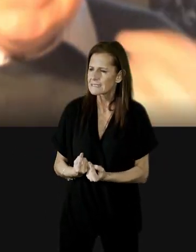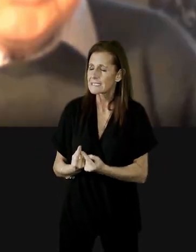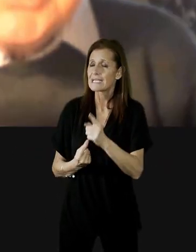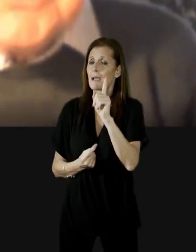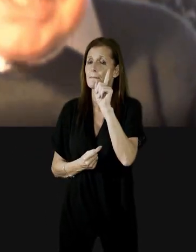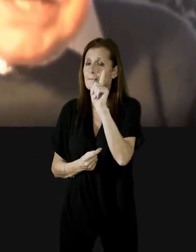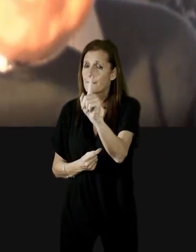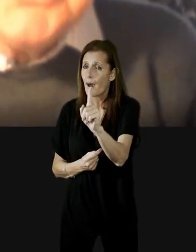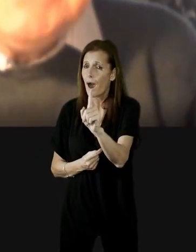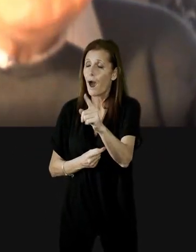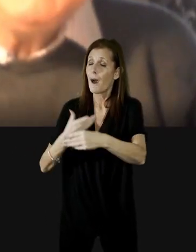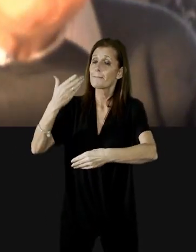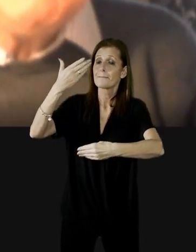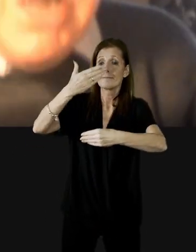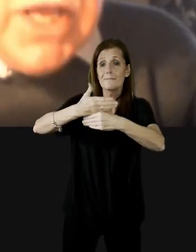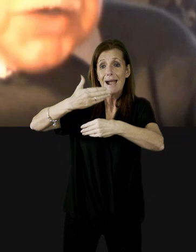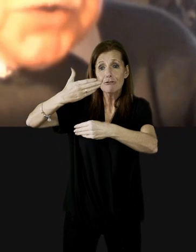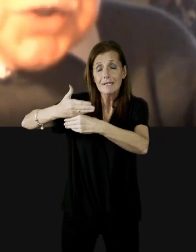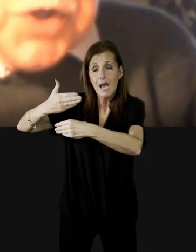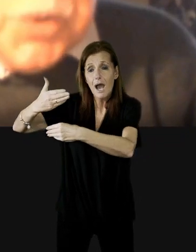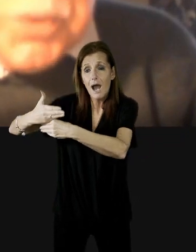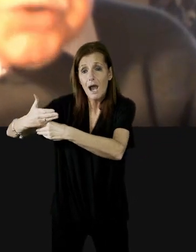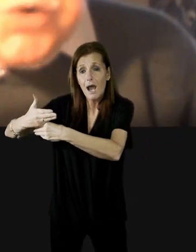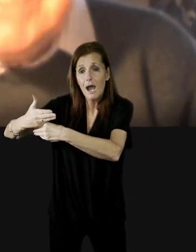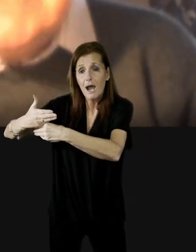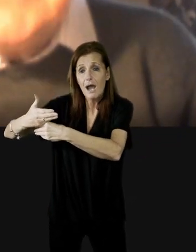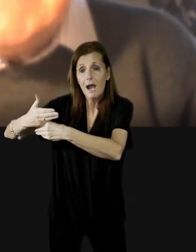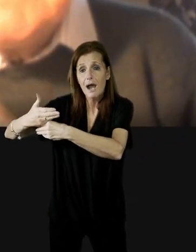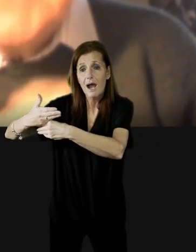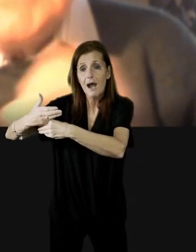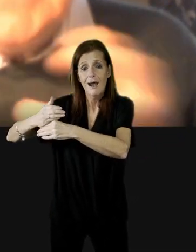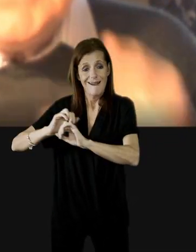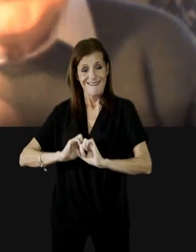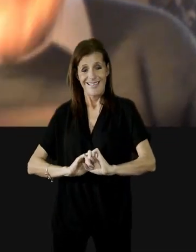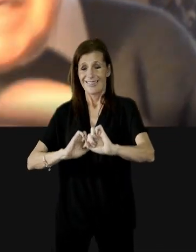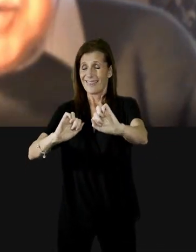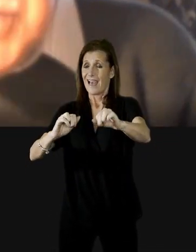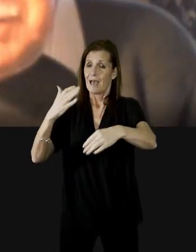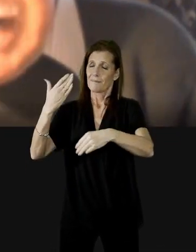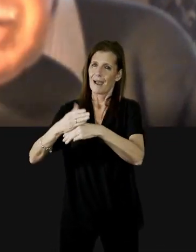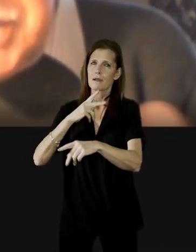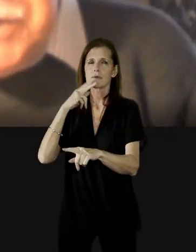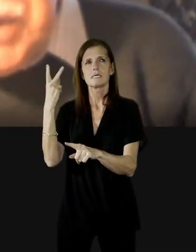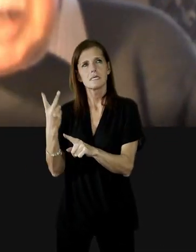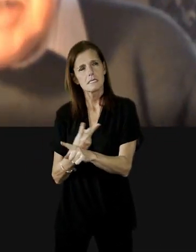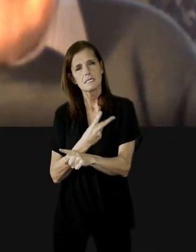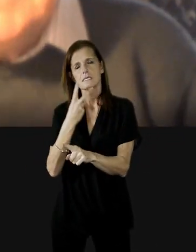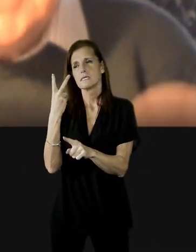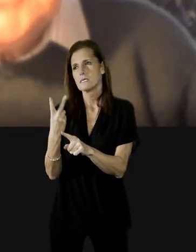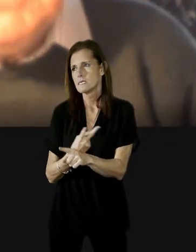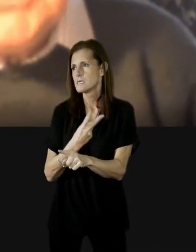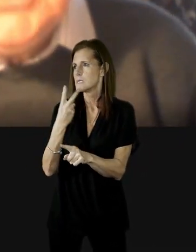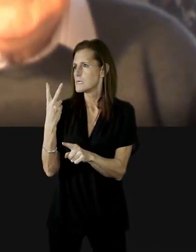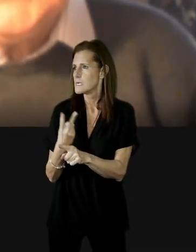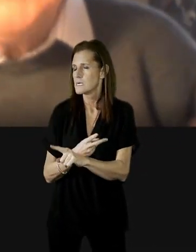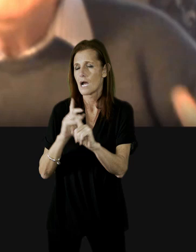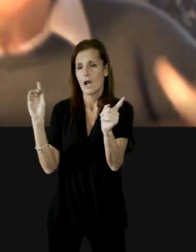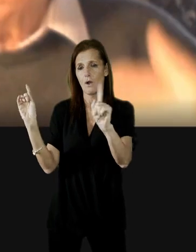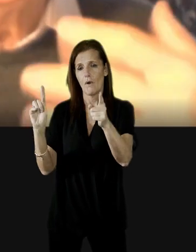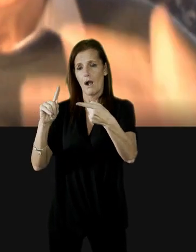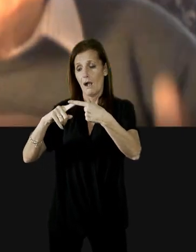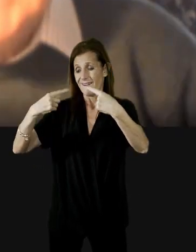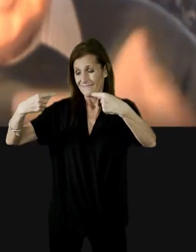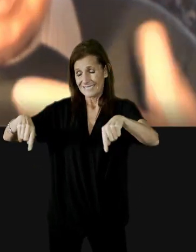But interestingly, in terms of the barriers that we saw, the standard barriers, if you like, of customer service, of